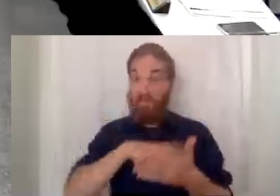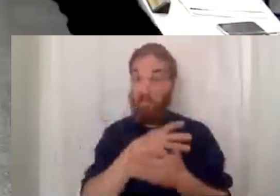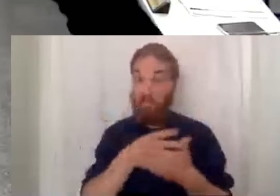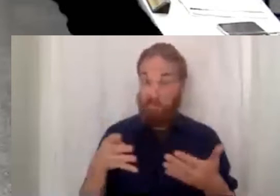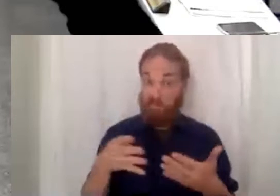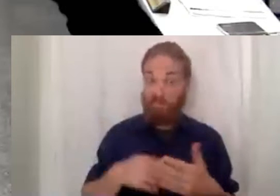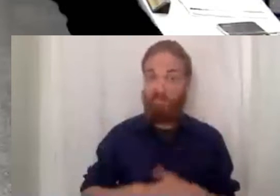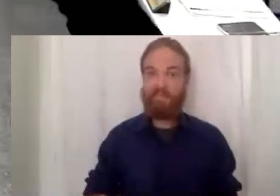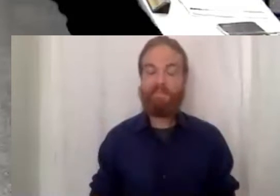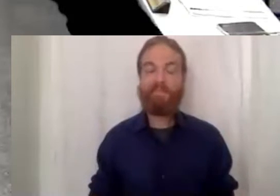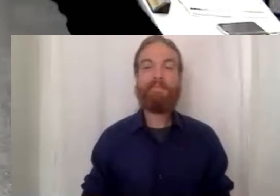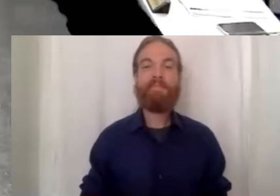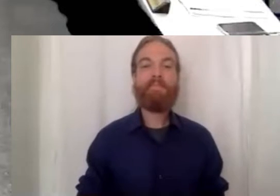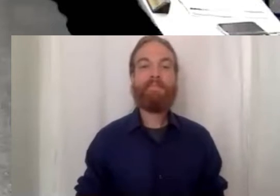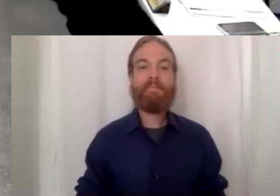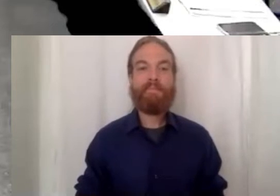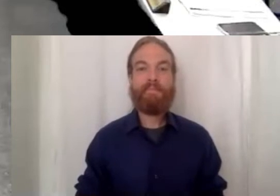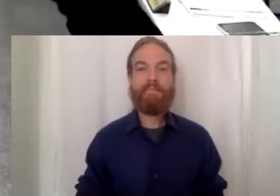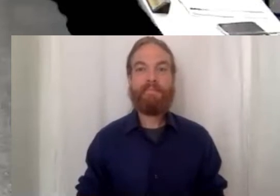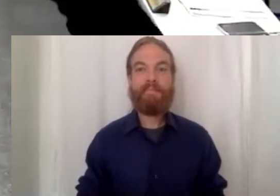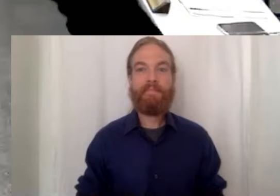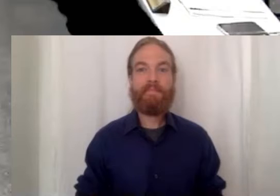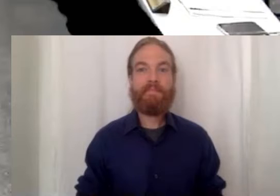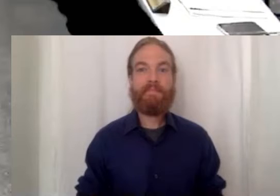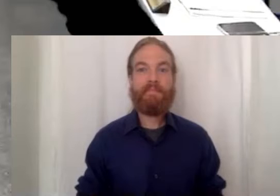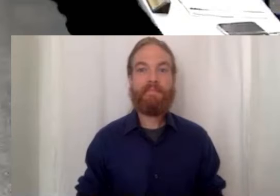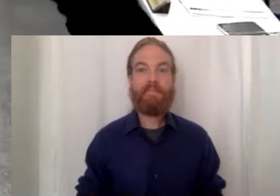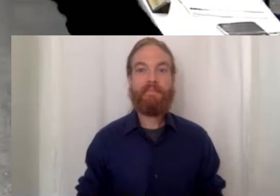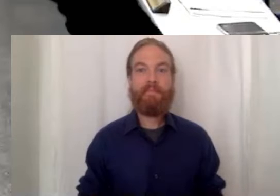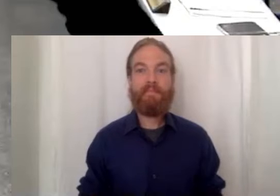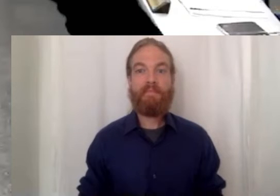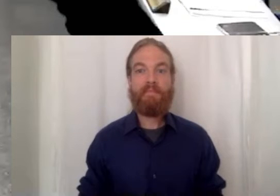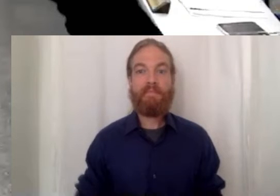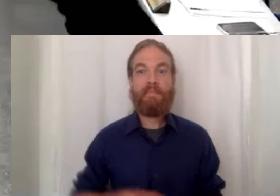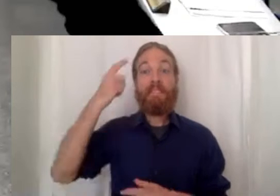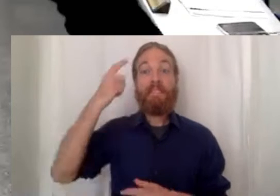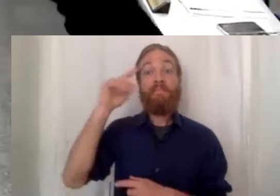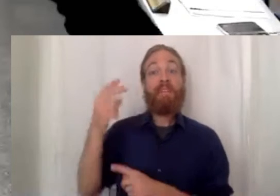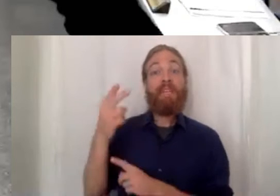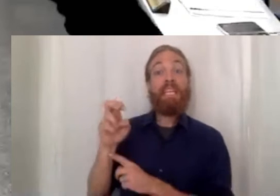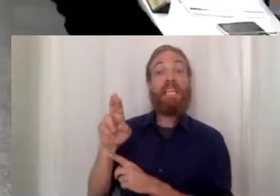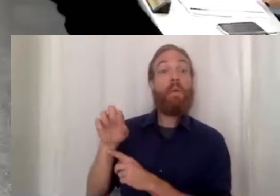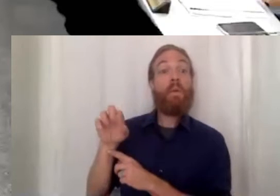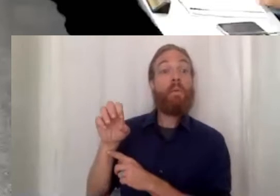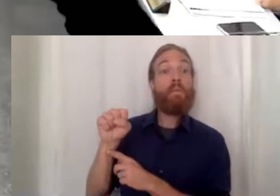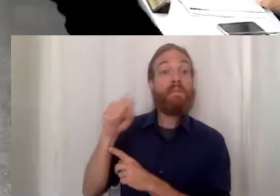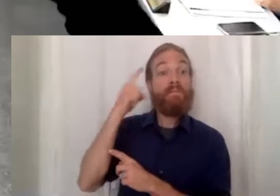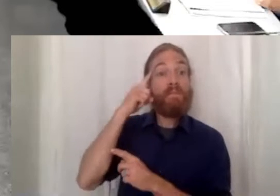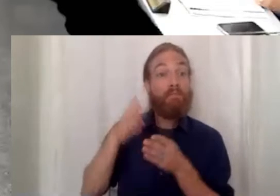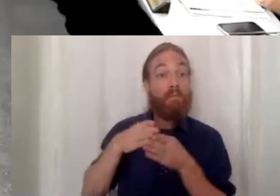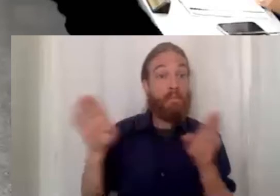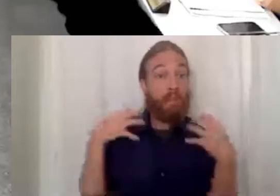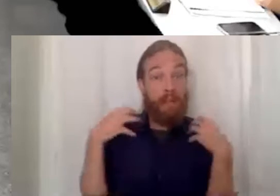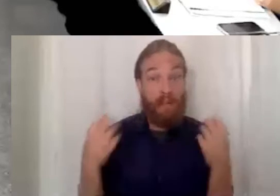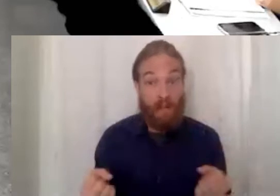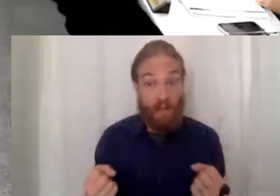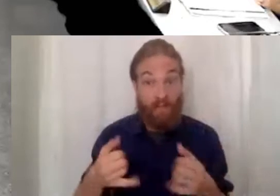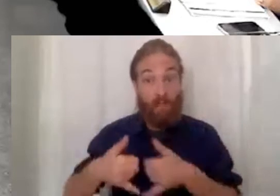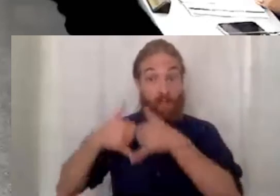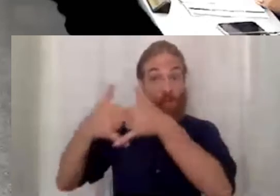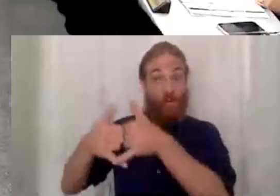Heroes of Public Health, our Public Health Champion Awards, which I'd really like to do.